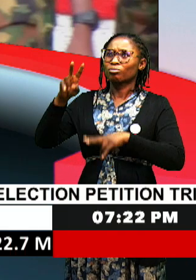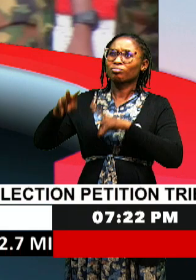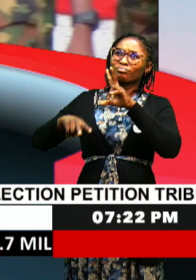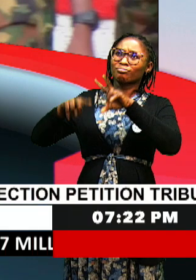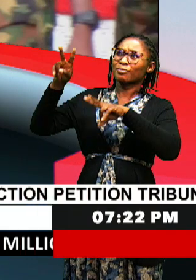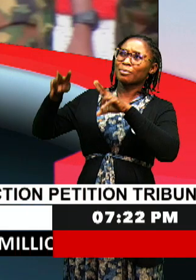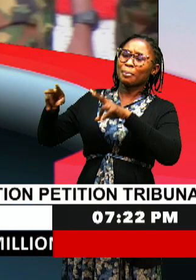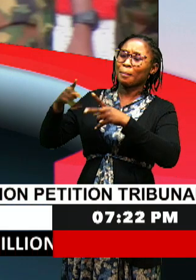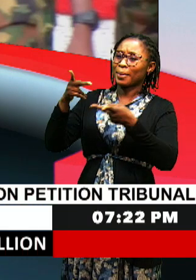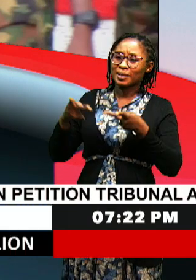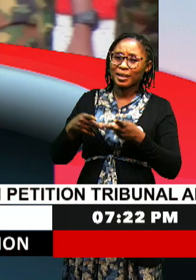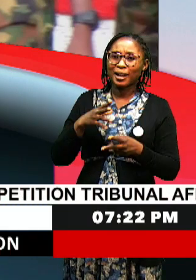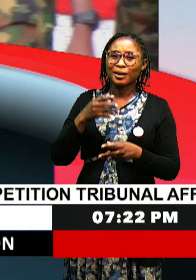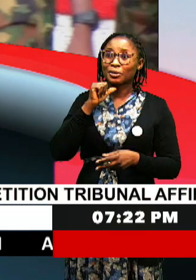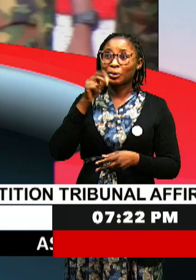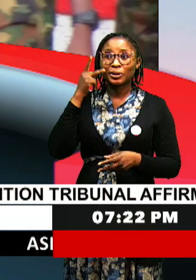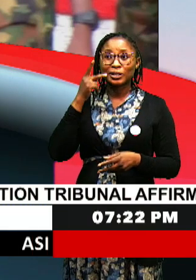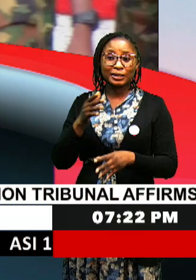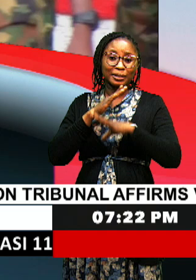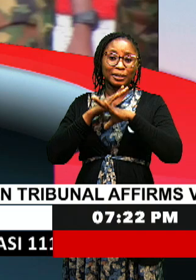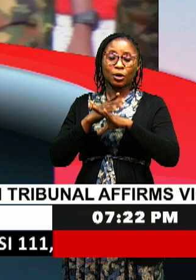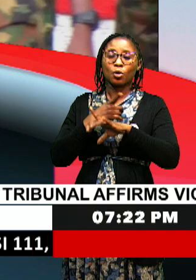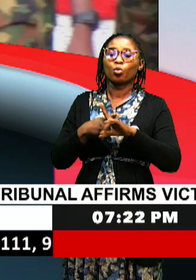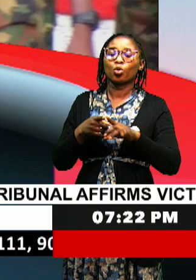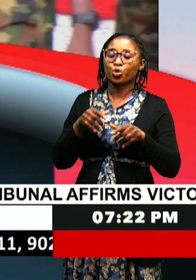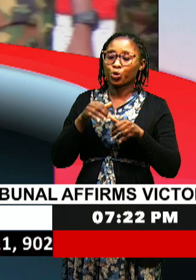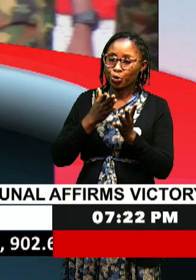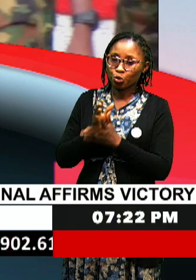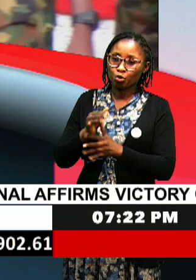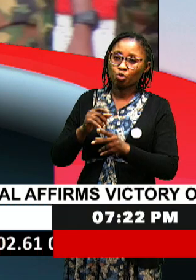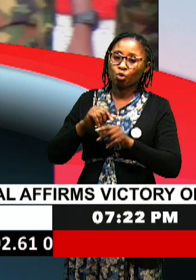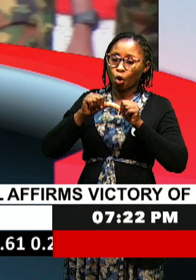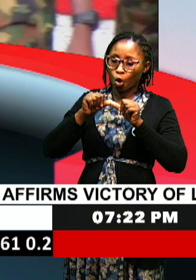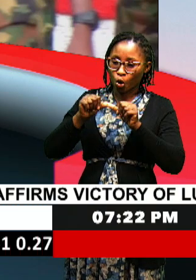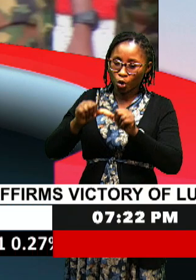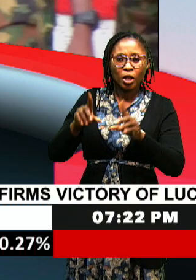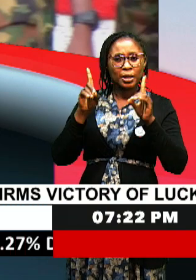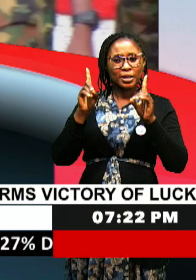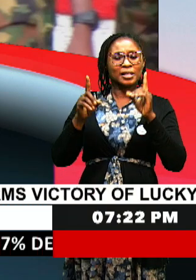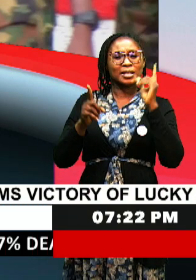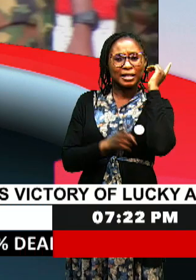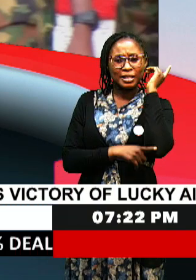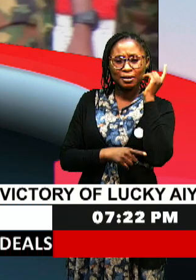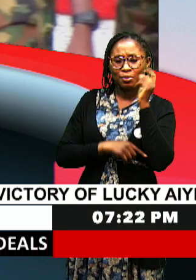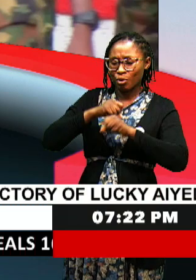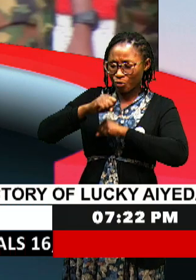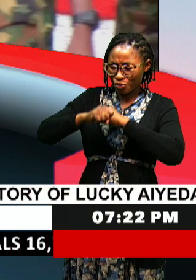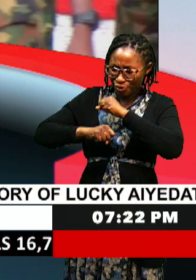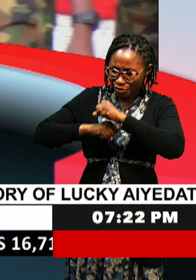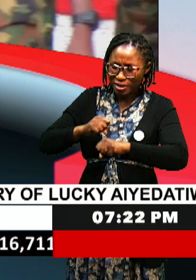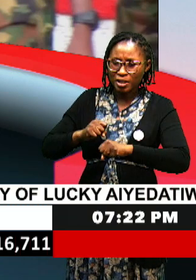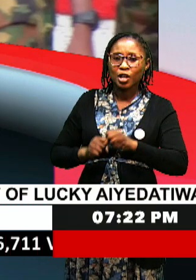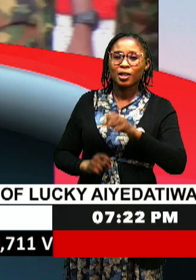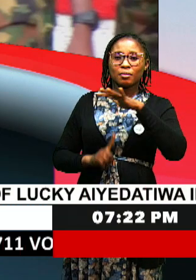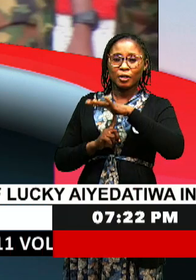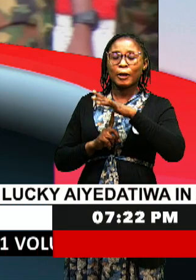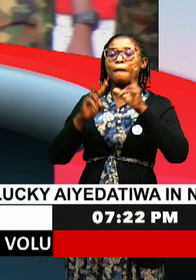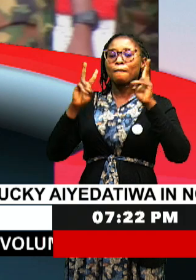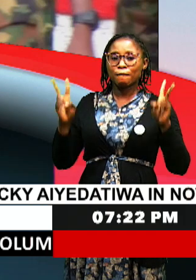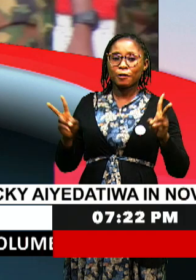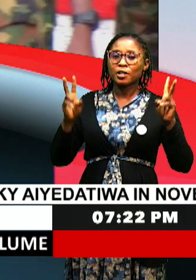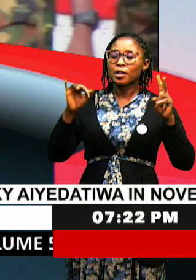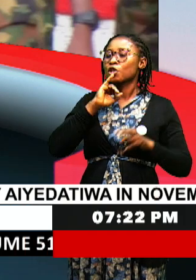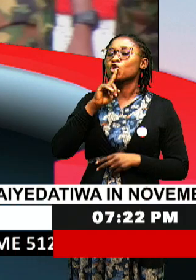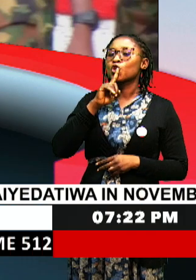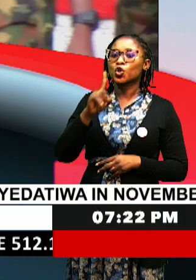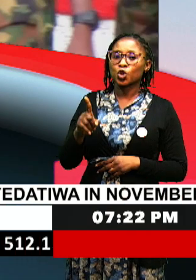unforeseen obstacles. But through perseverance, discipline, dedication, resilience, ultimately victory is